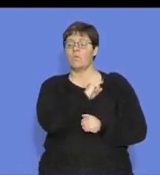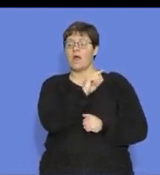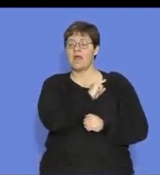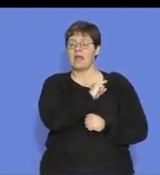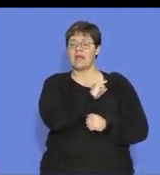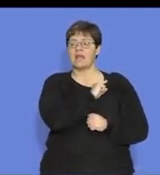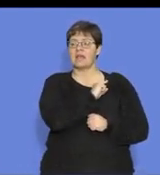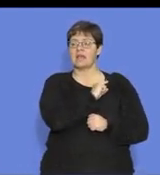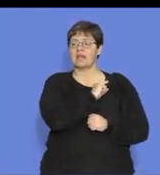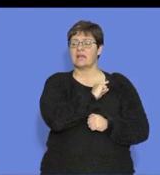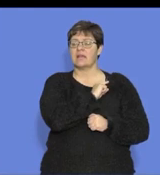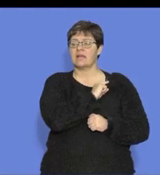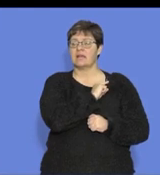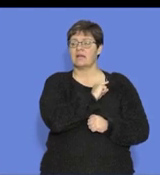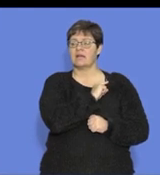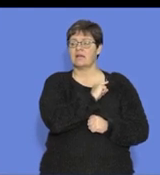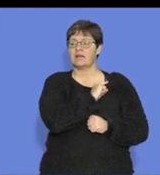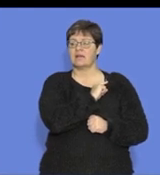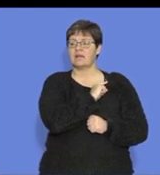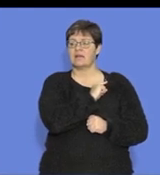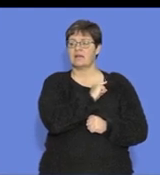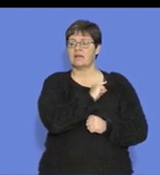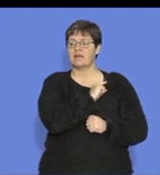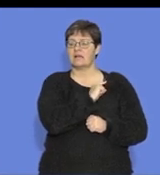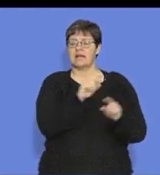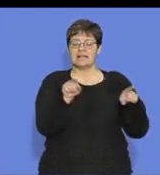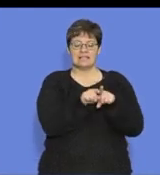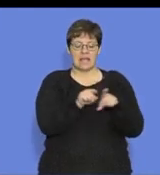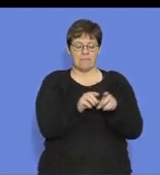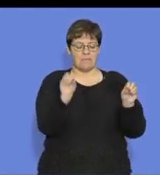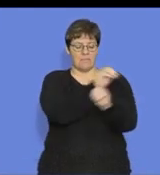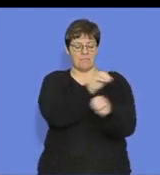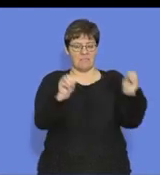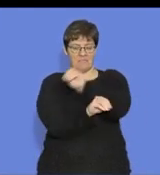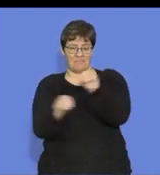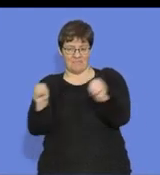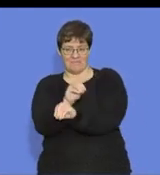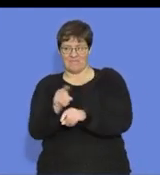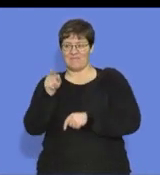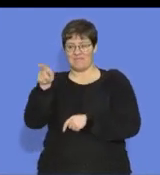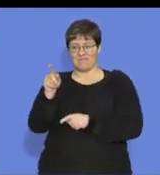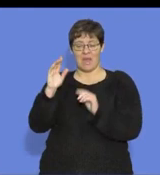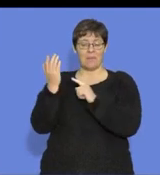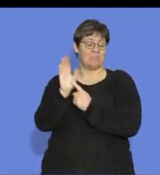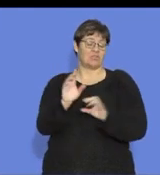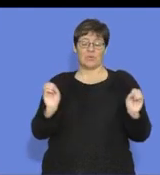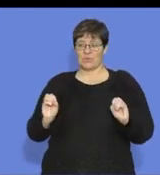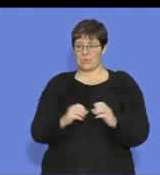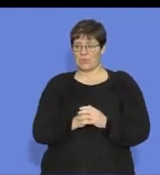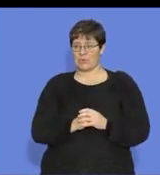are not in the same order as in the picture. They have